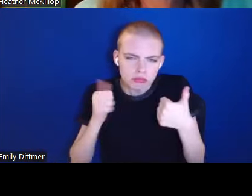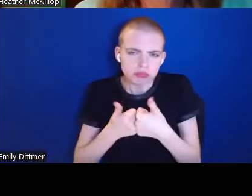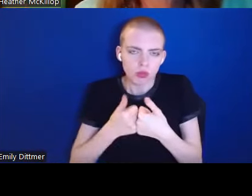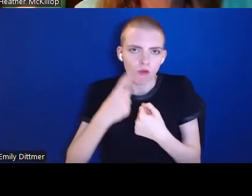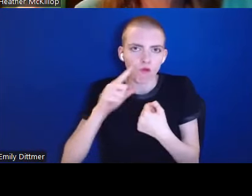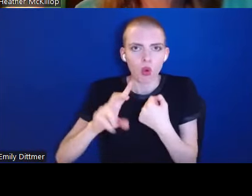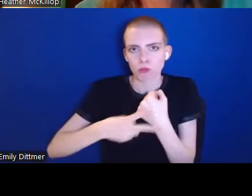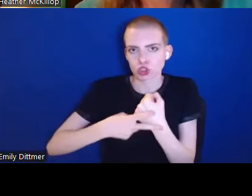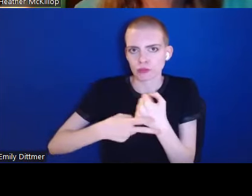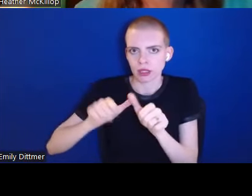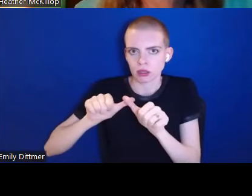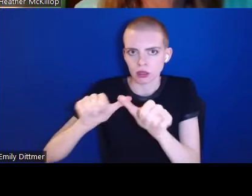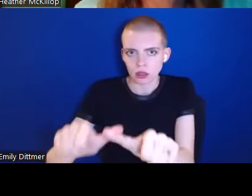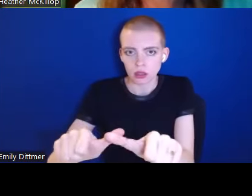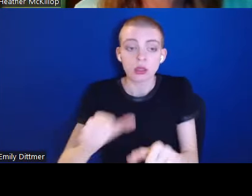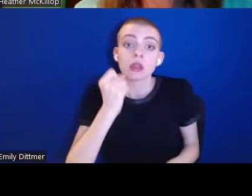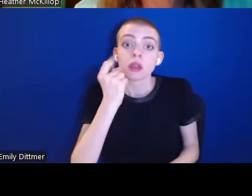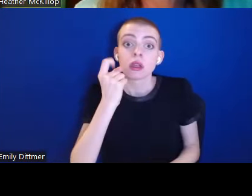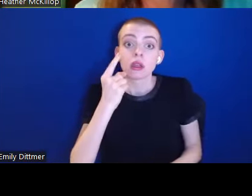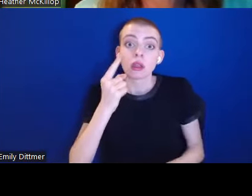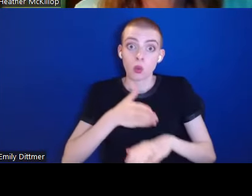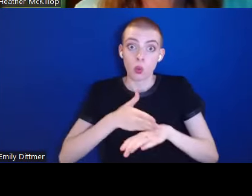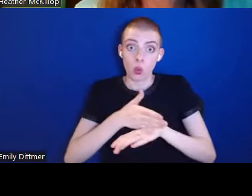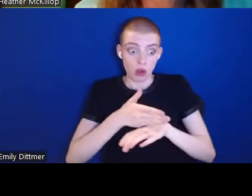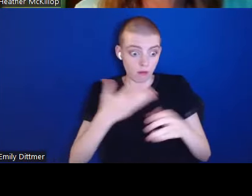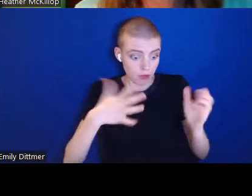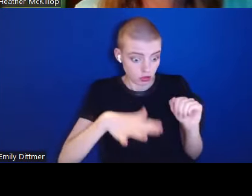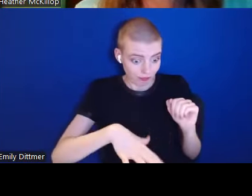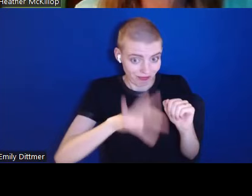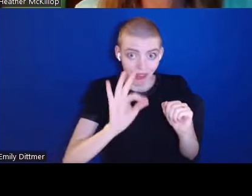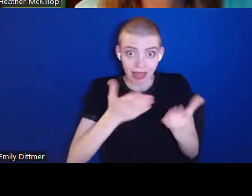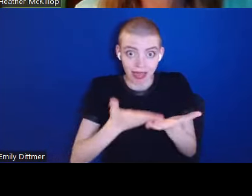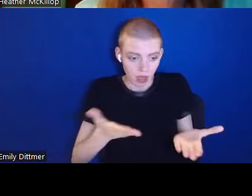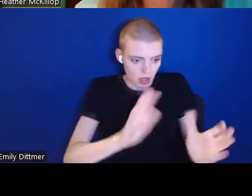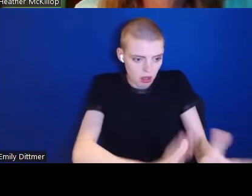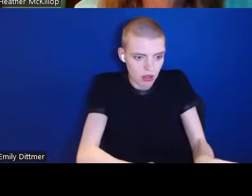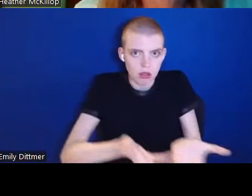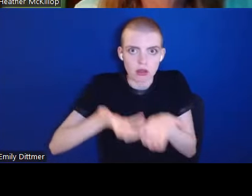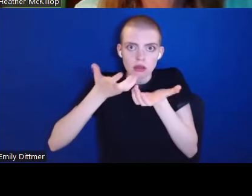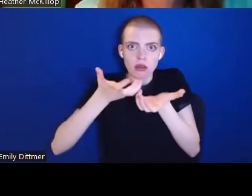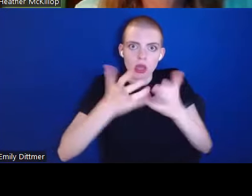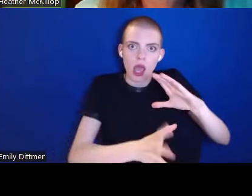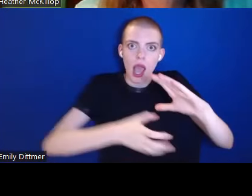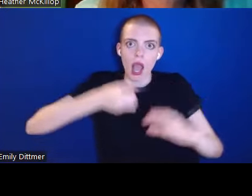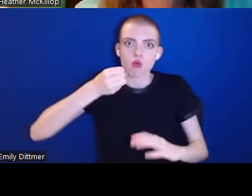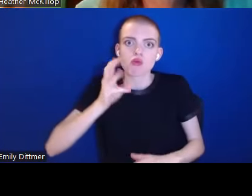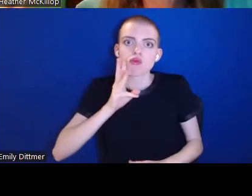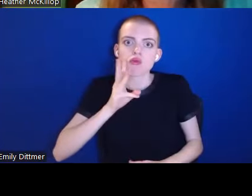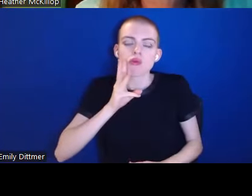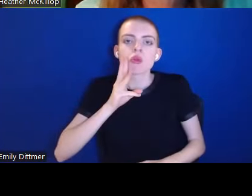wood, when you bring it out of the water, the wood structure deteriorates